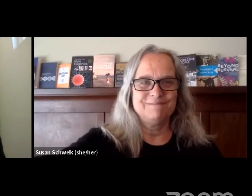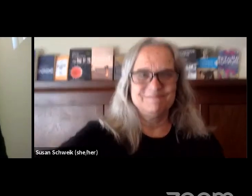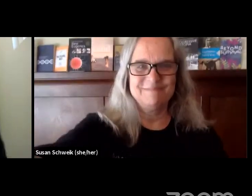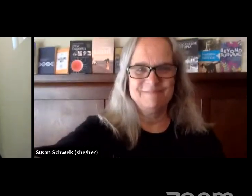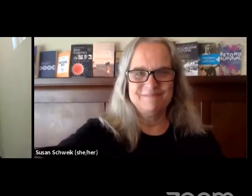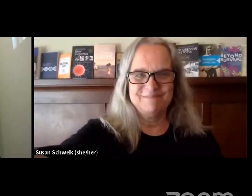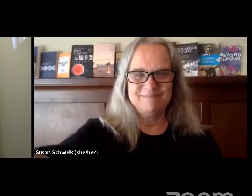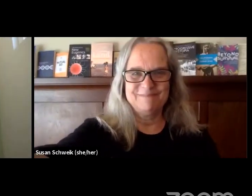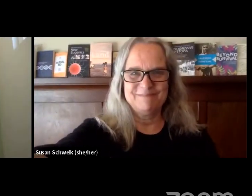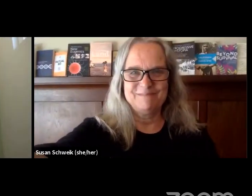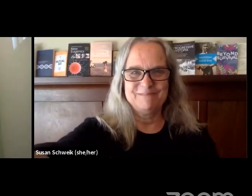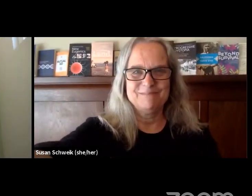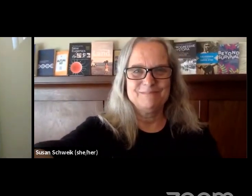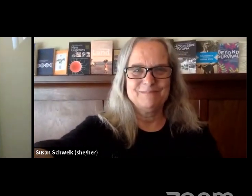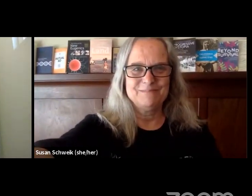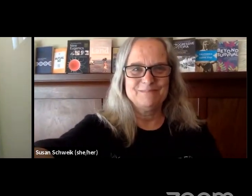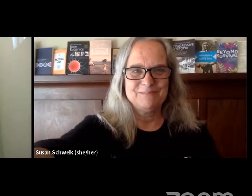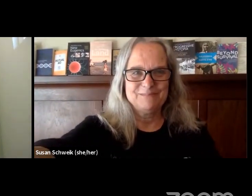all right